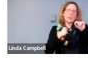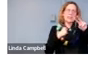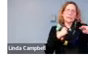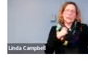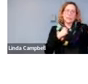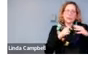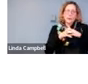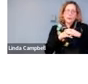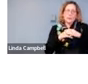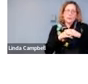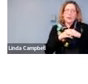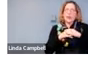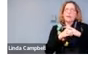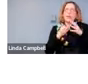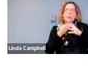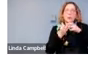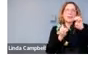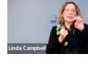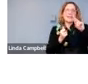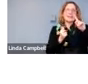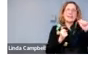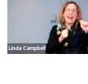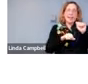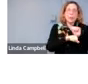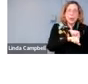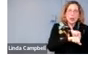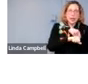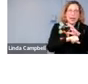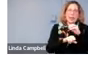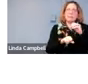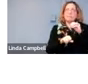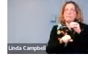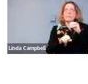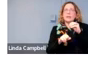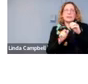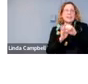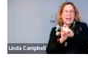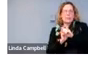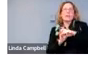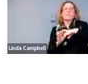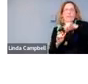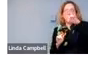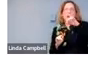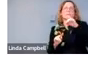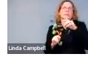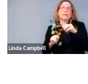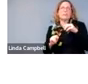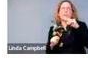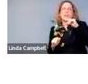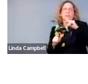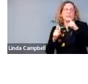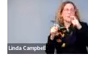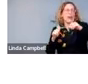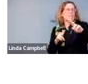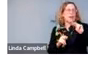close to the New Brunswick border in 2022, and it was through eDNA work and